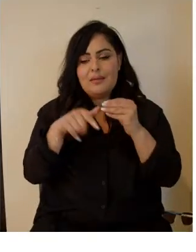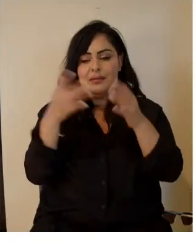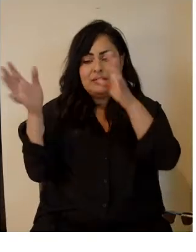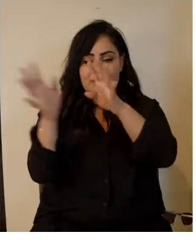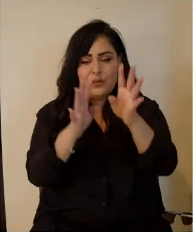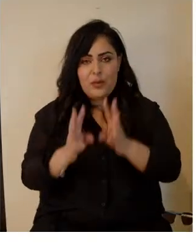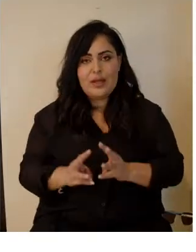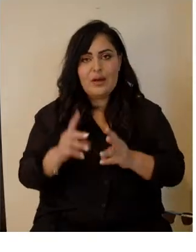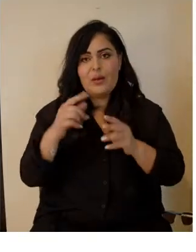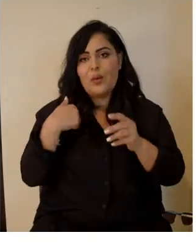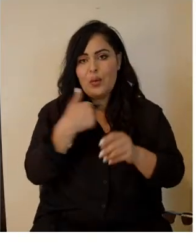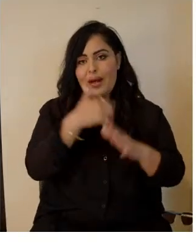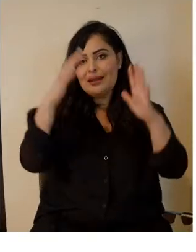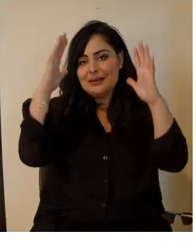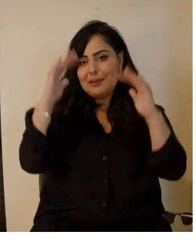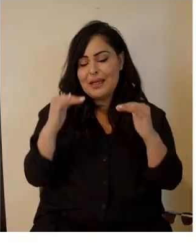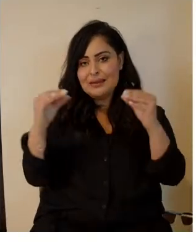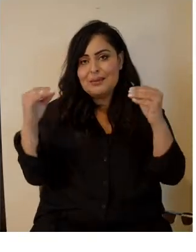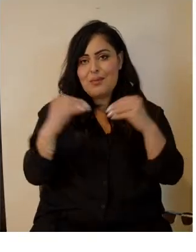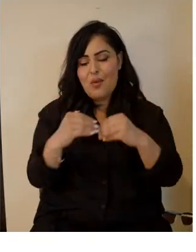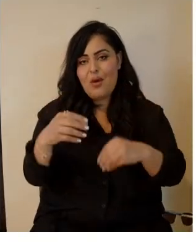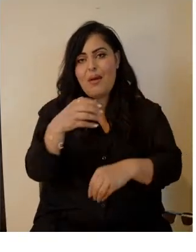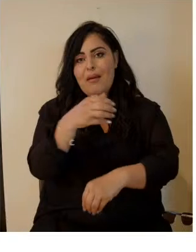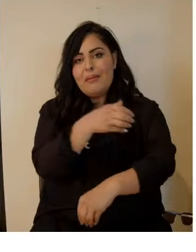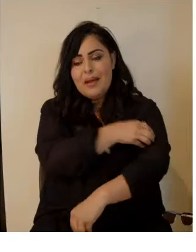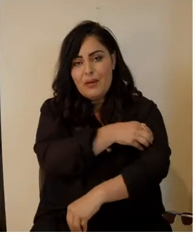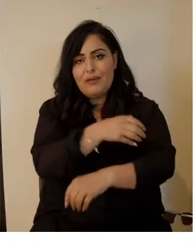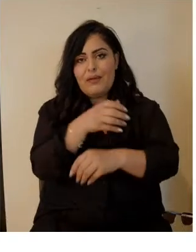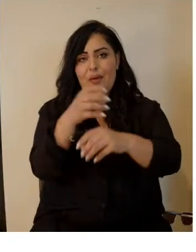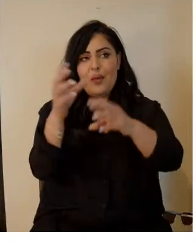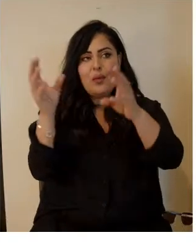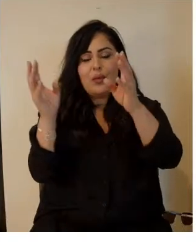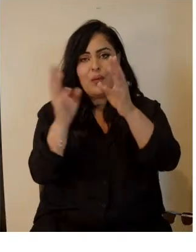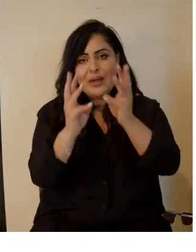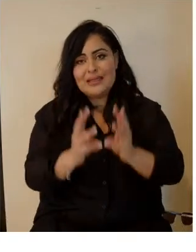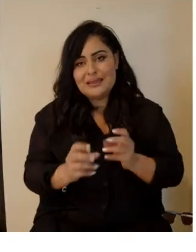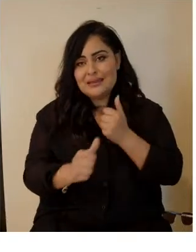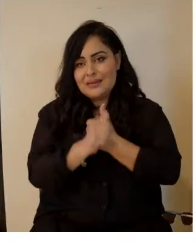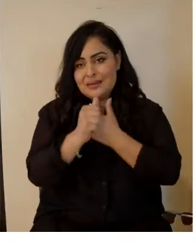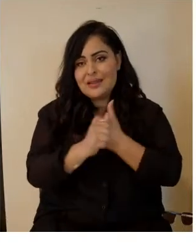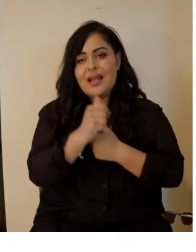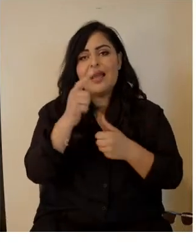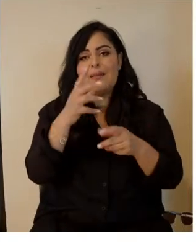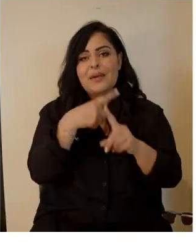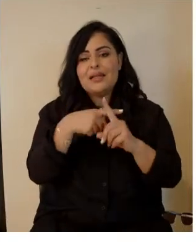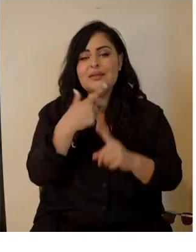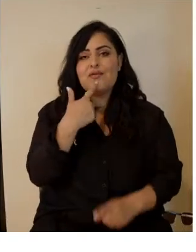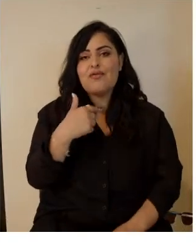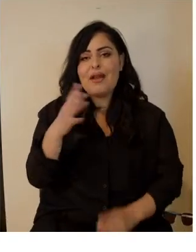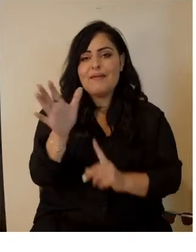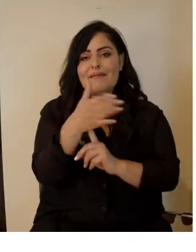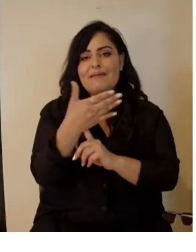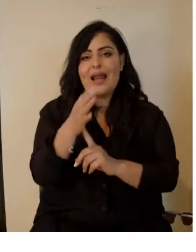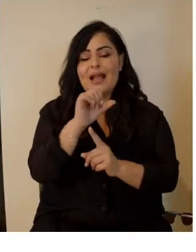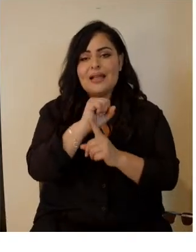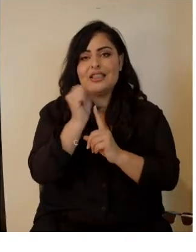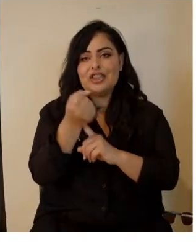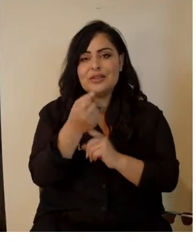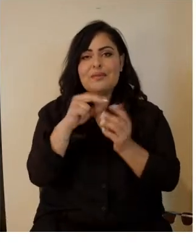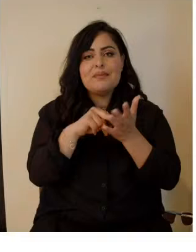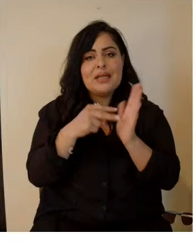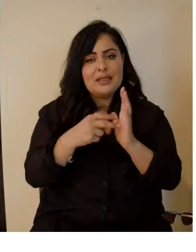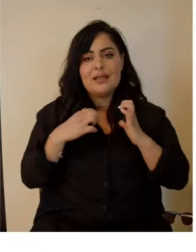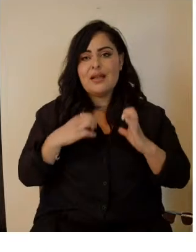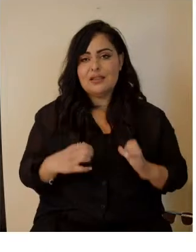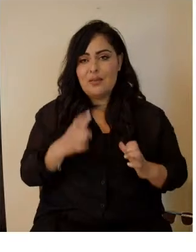are expecting additional dynamic, potentially dangerous winds, additional red flag conditions. This could mean